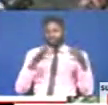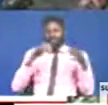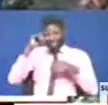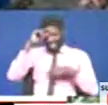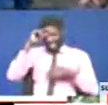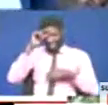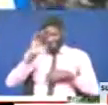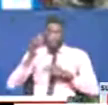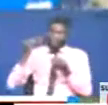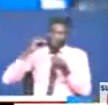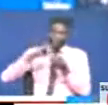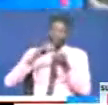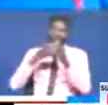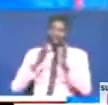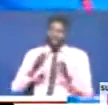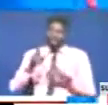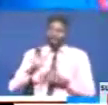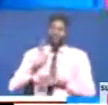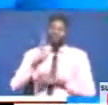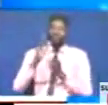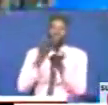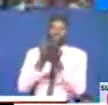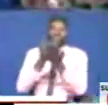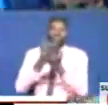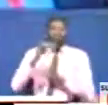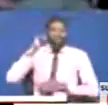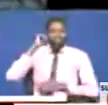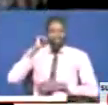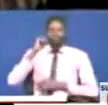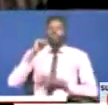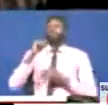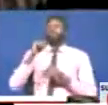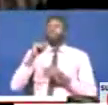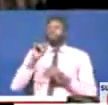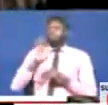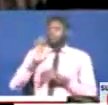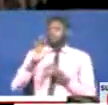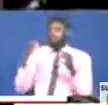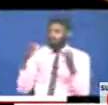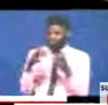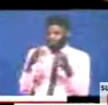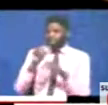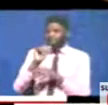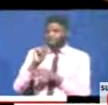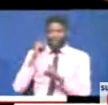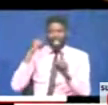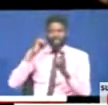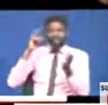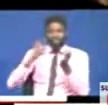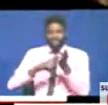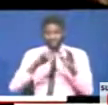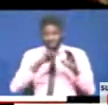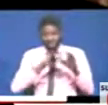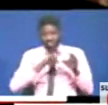be moving amendments to the Political Parties Act to recognize defection of members after elections. I will seek